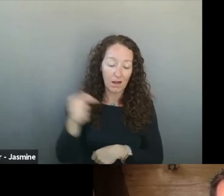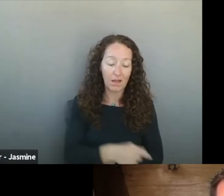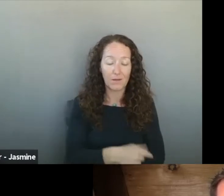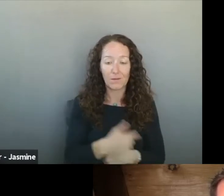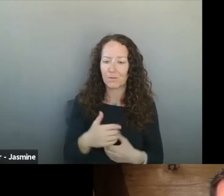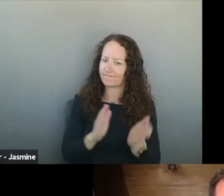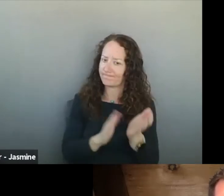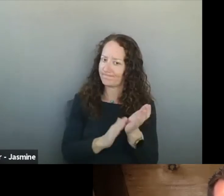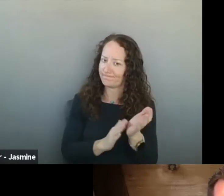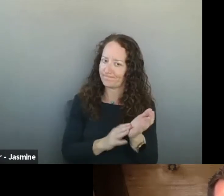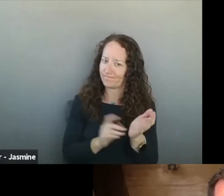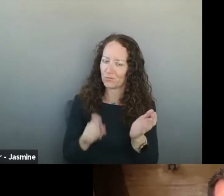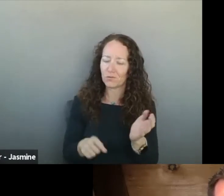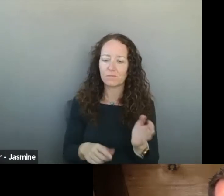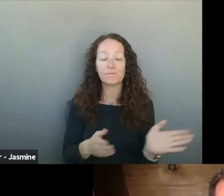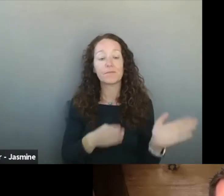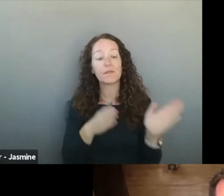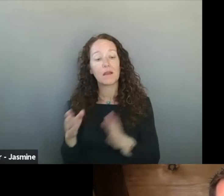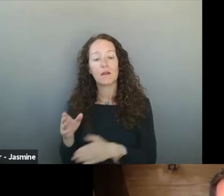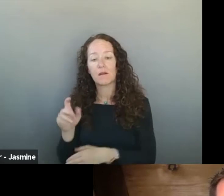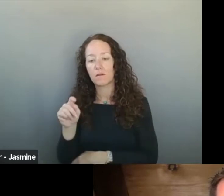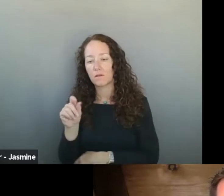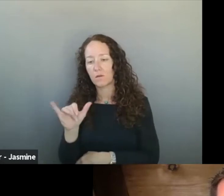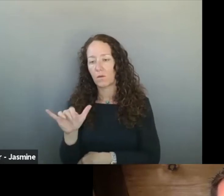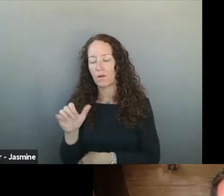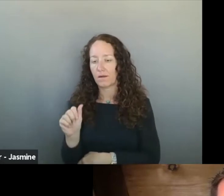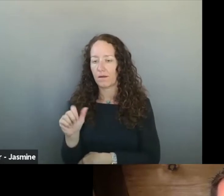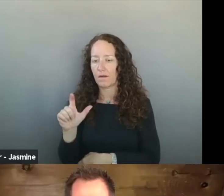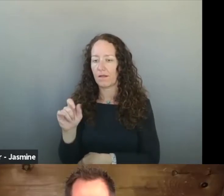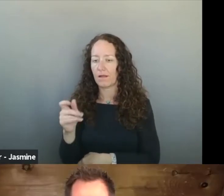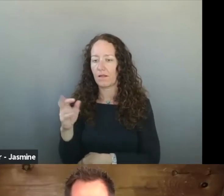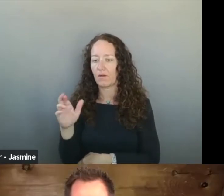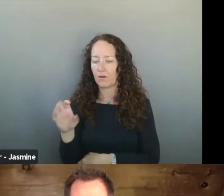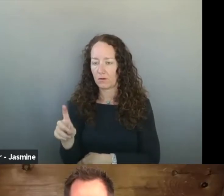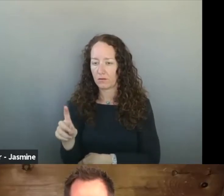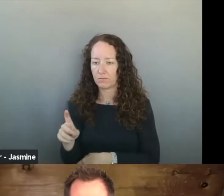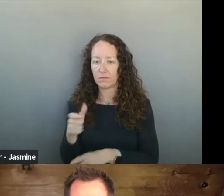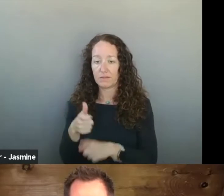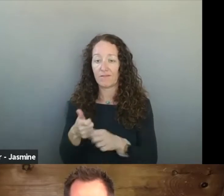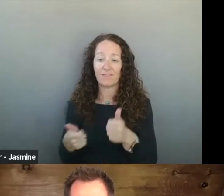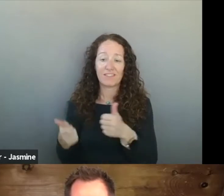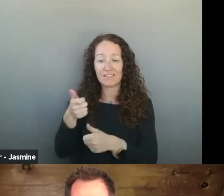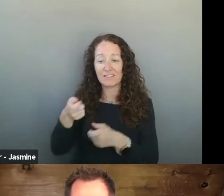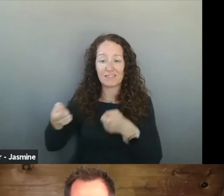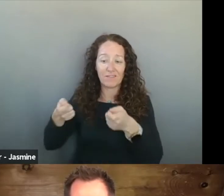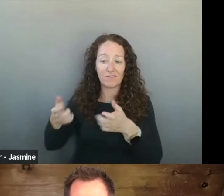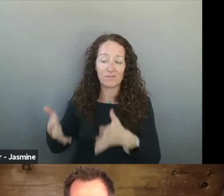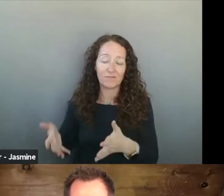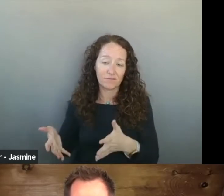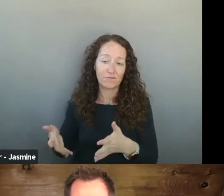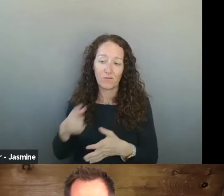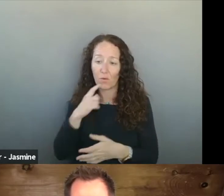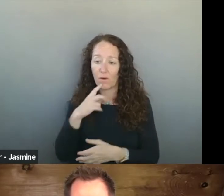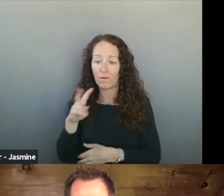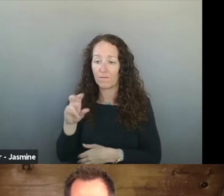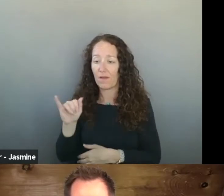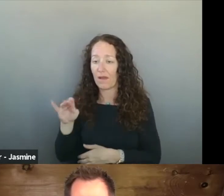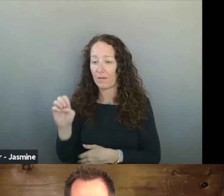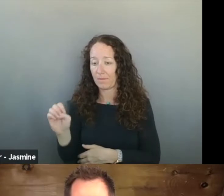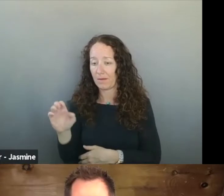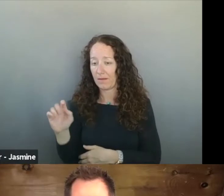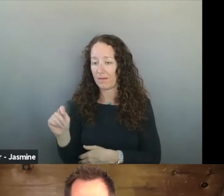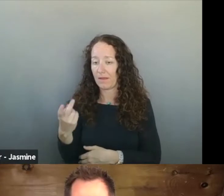Next, Toya Lillard. Toya is the executive director of Vibe Theater